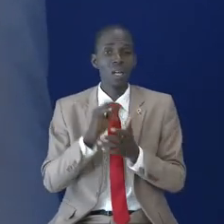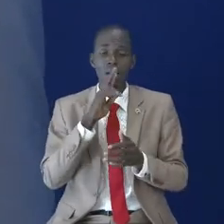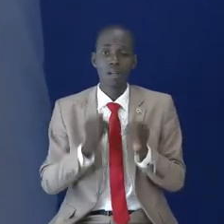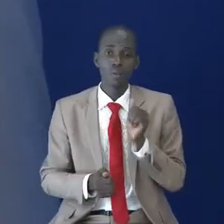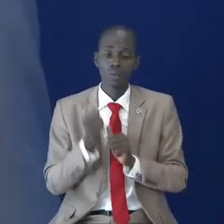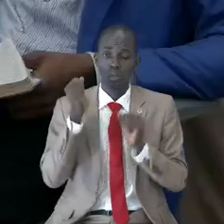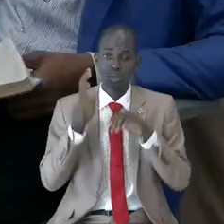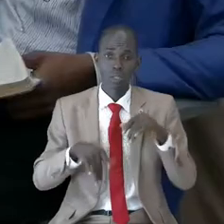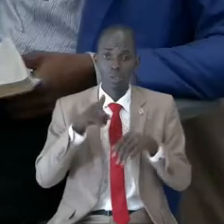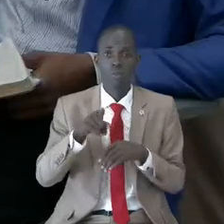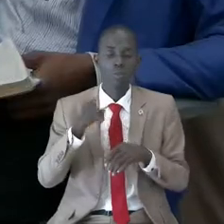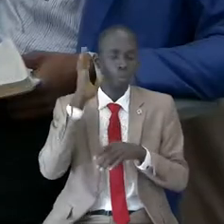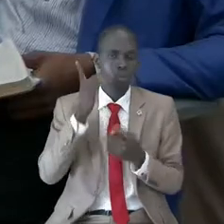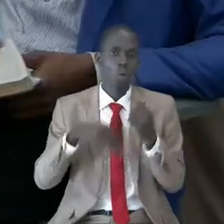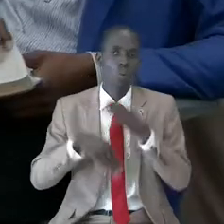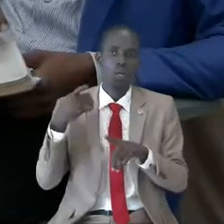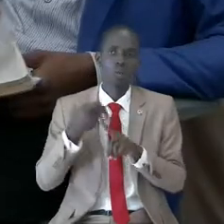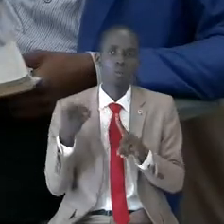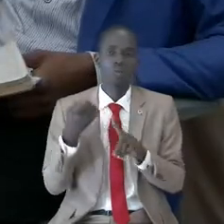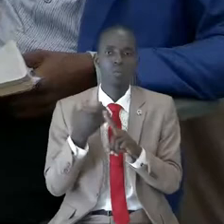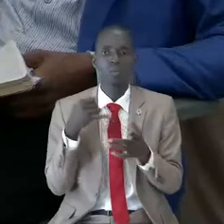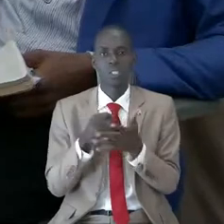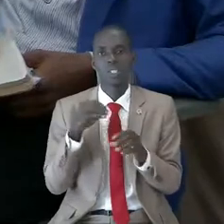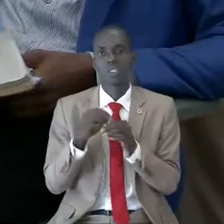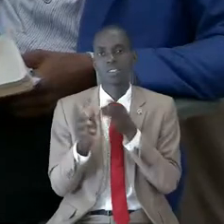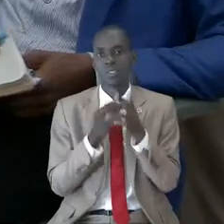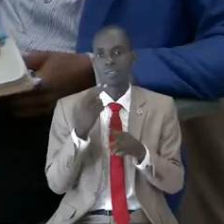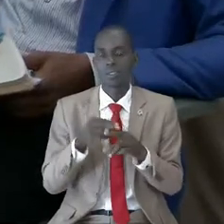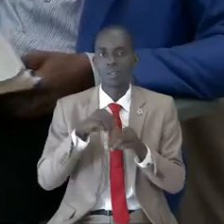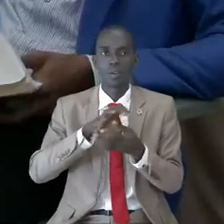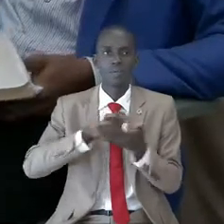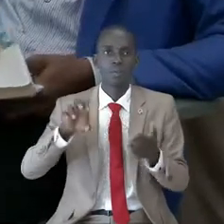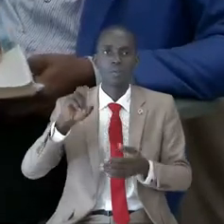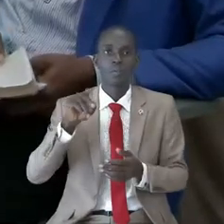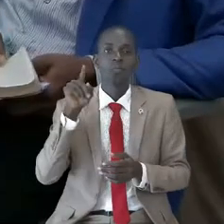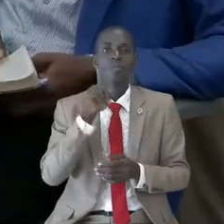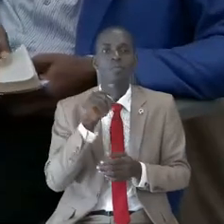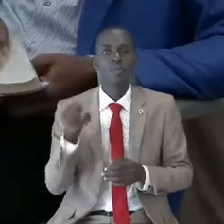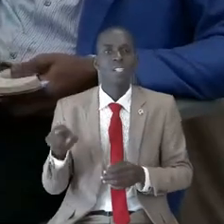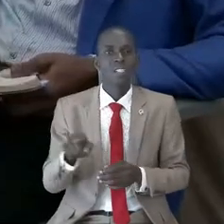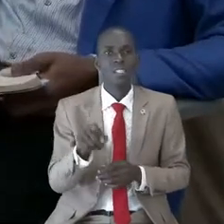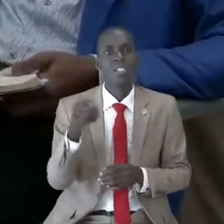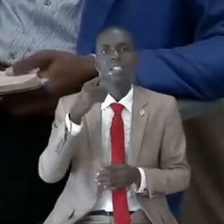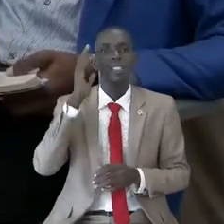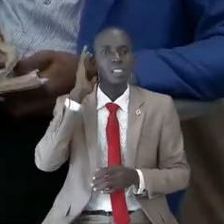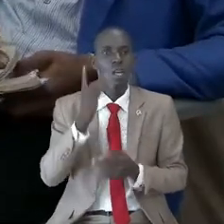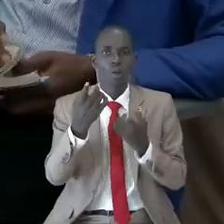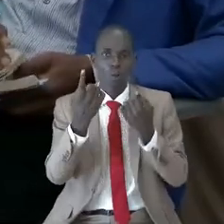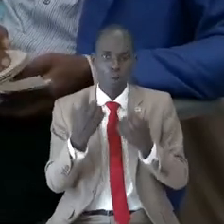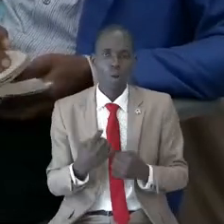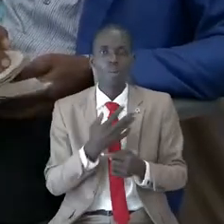under your feet in Jesus' name. Look at verse 12. In verse 12, therefore they